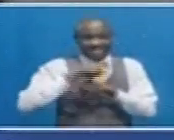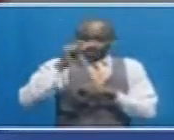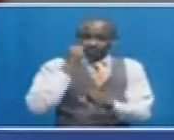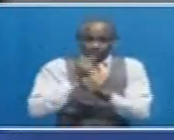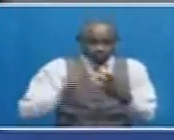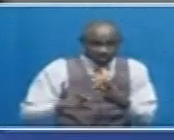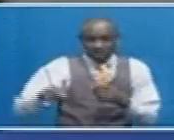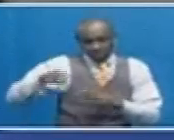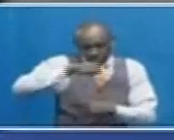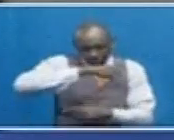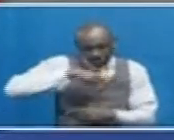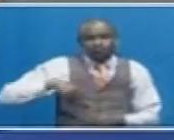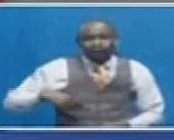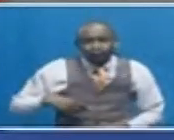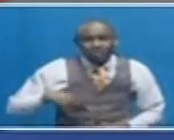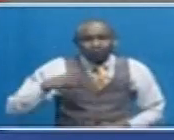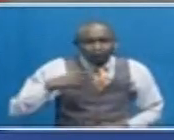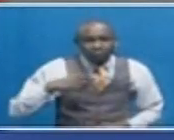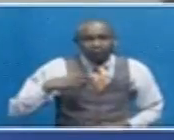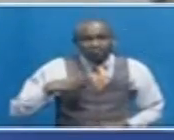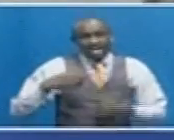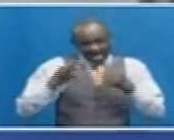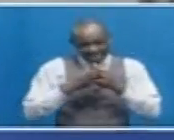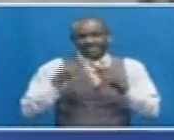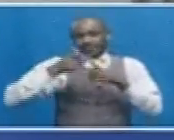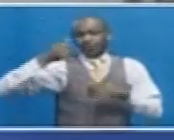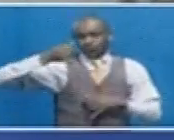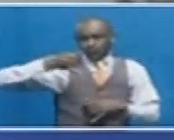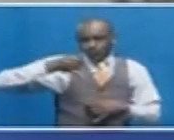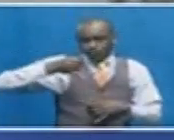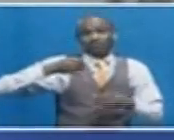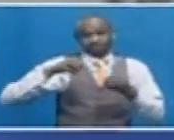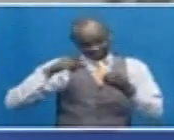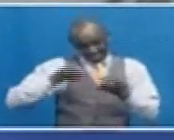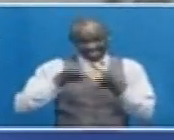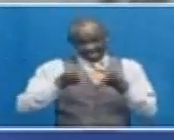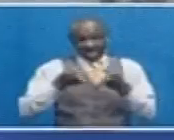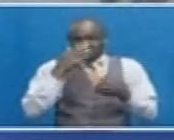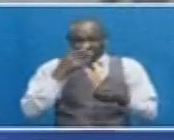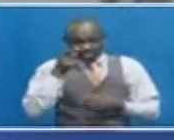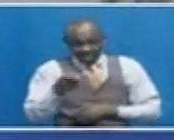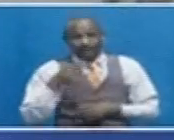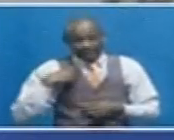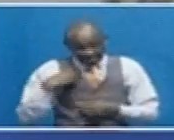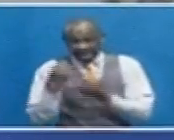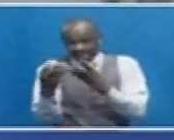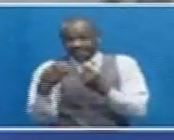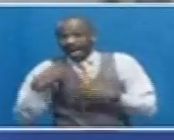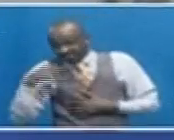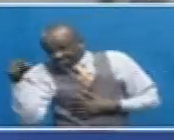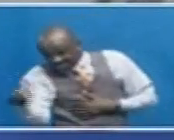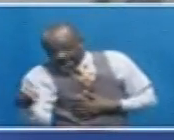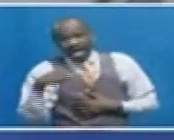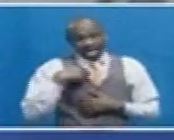do the rounds, sniffing a machine that holds 8 urine samples. When they sniff the sample that contains cancer cells, they